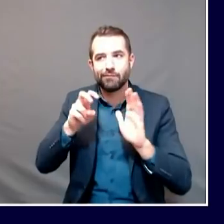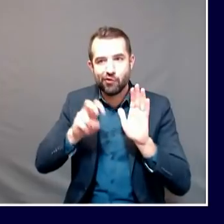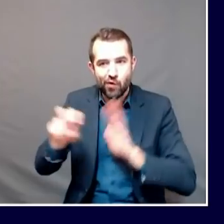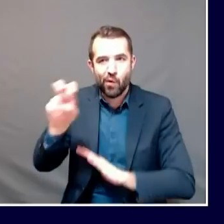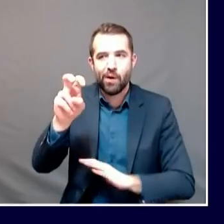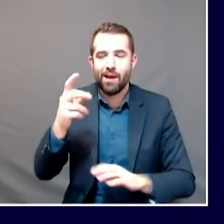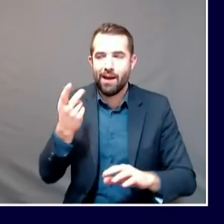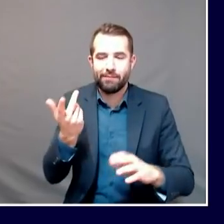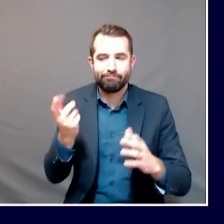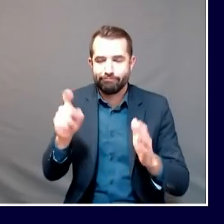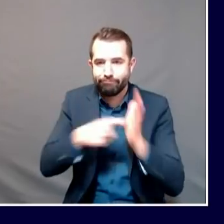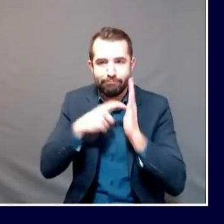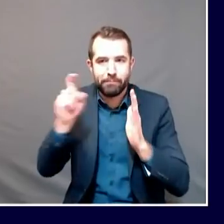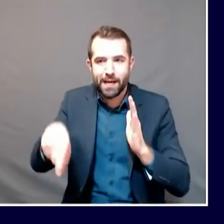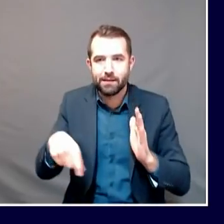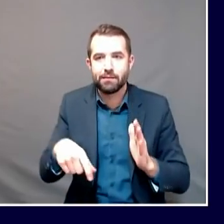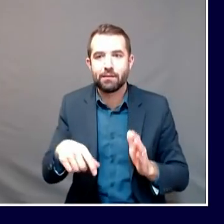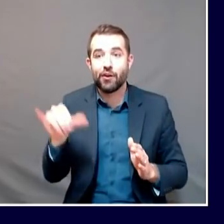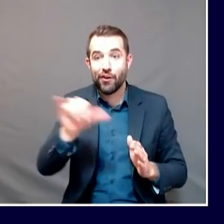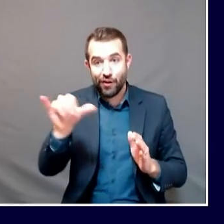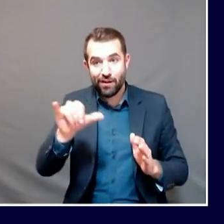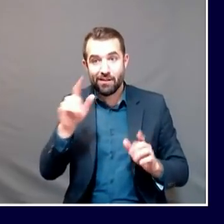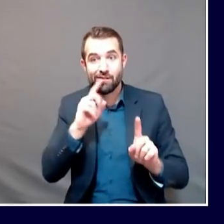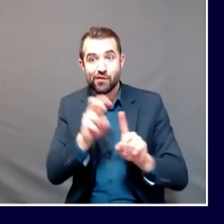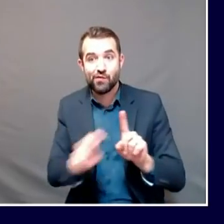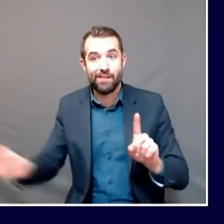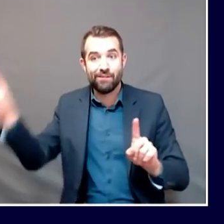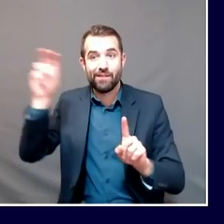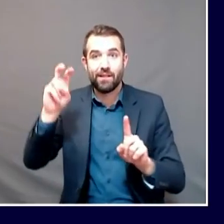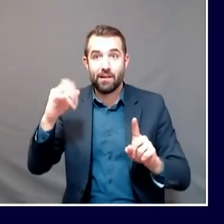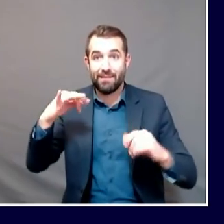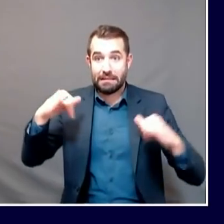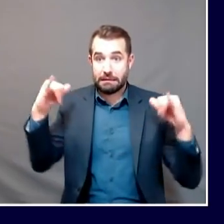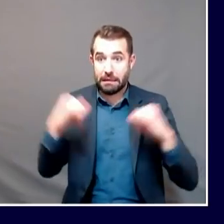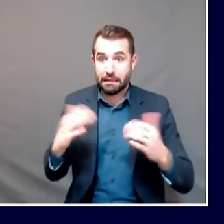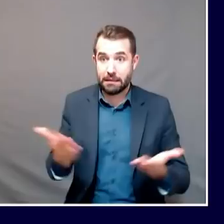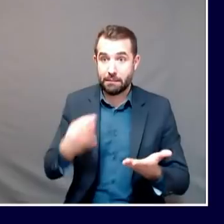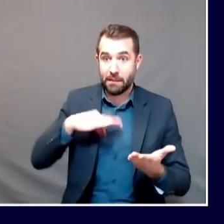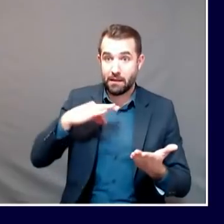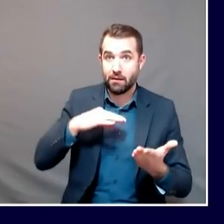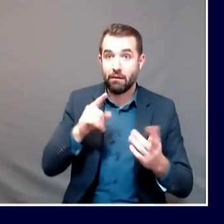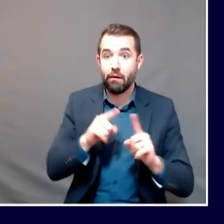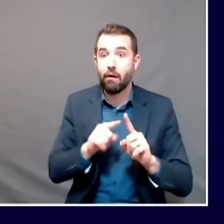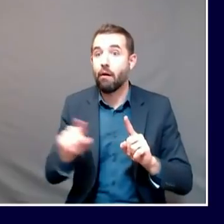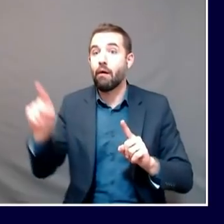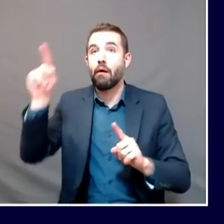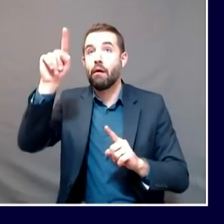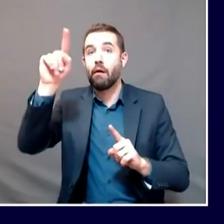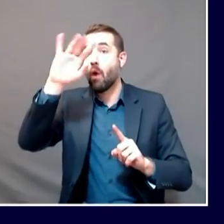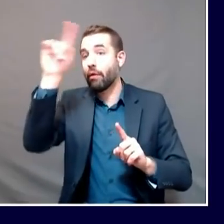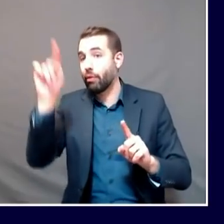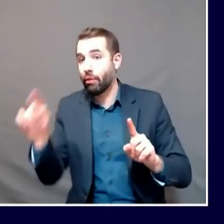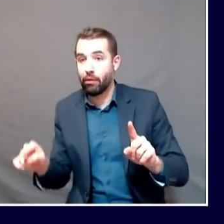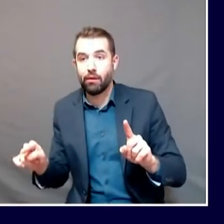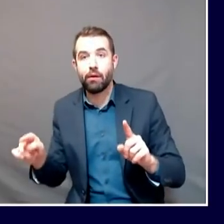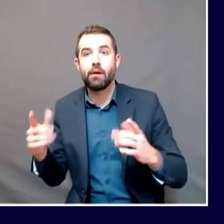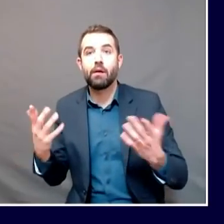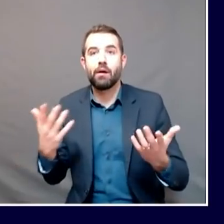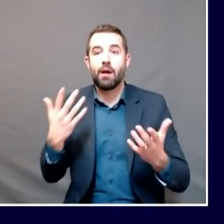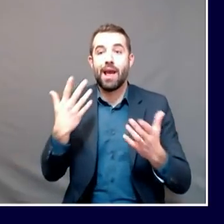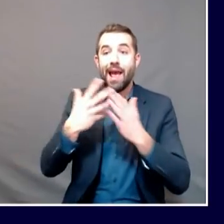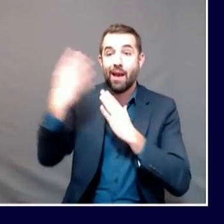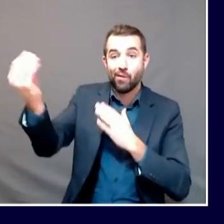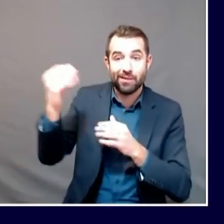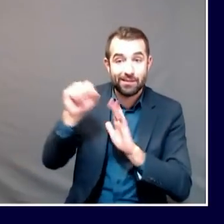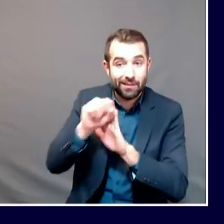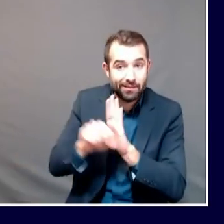state, or whether it's just travel to see your brother across town and get together for a traditional big family dinner, It's